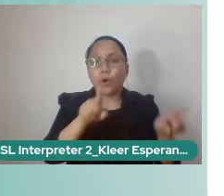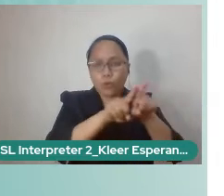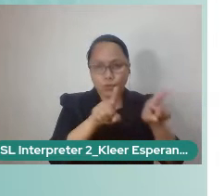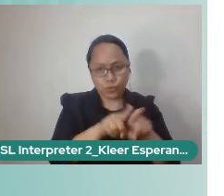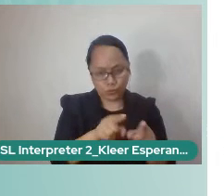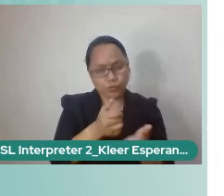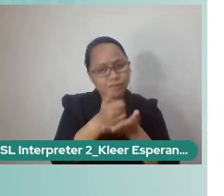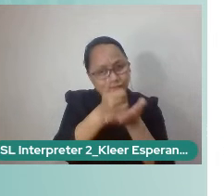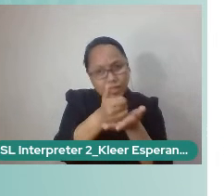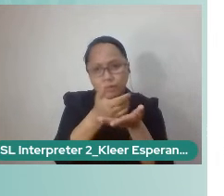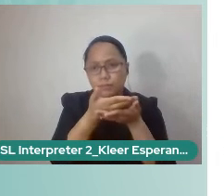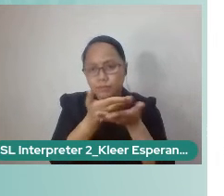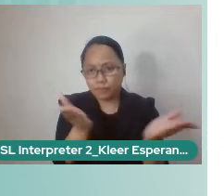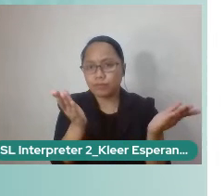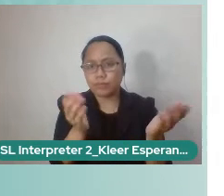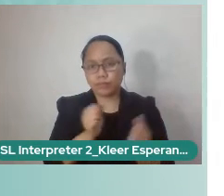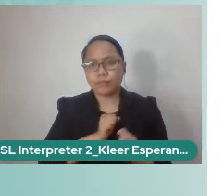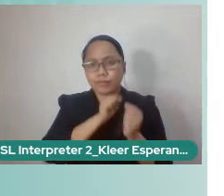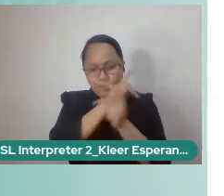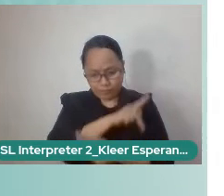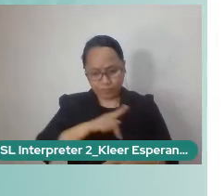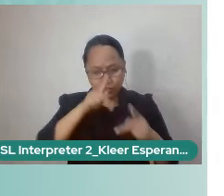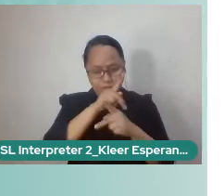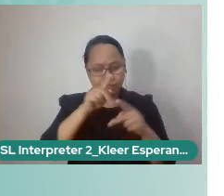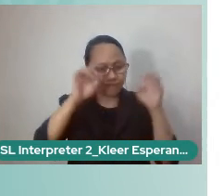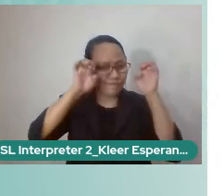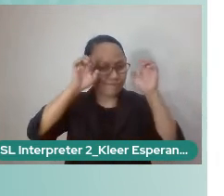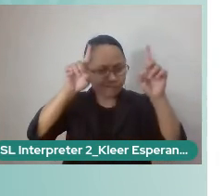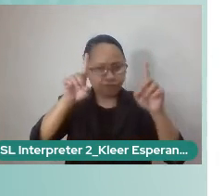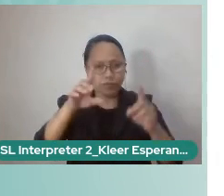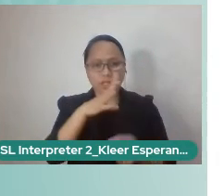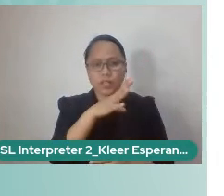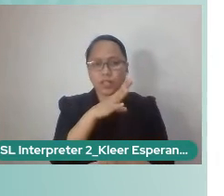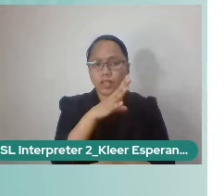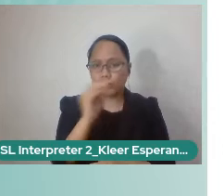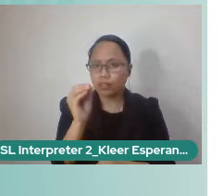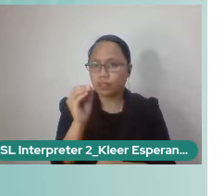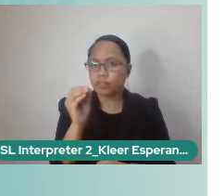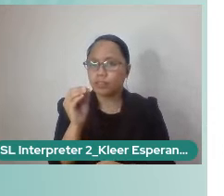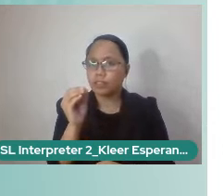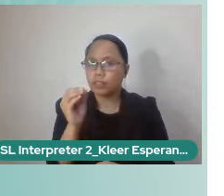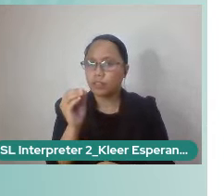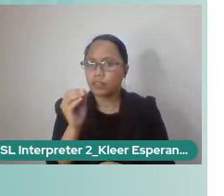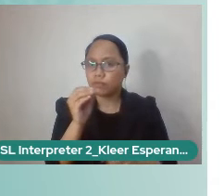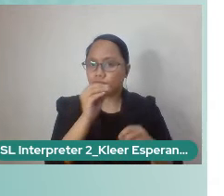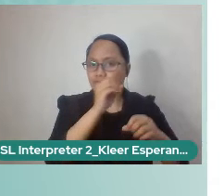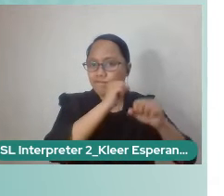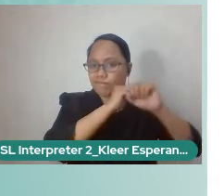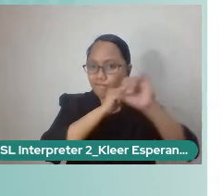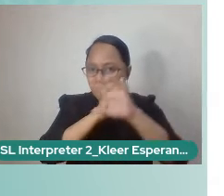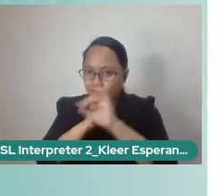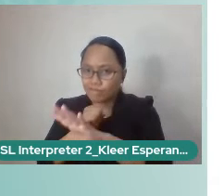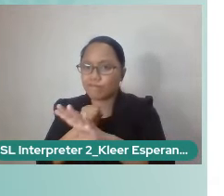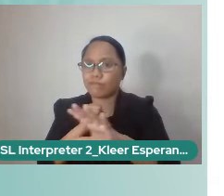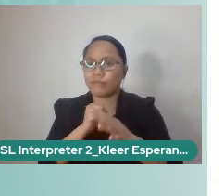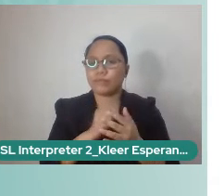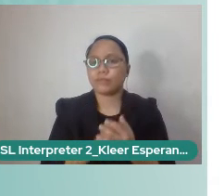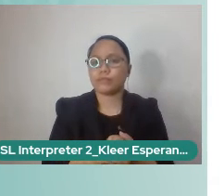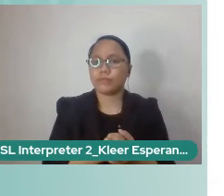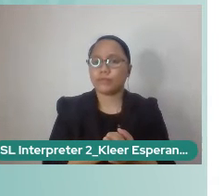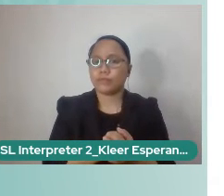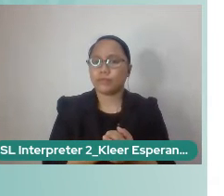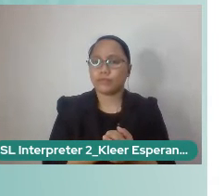for patient navigation, e-learning tools for the delivery of the hybrid training,